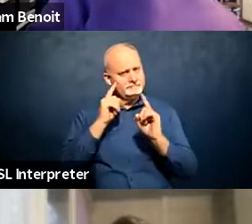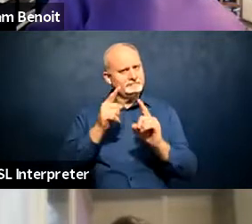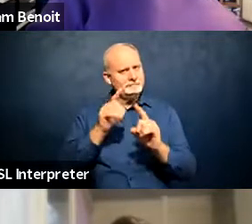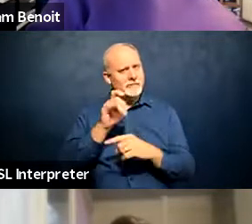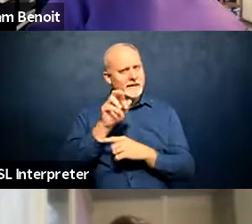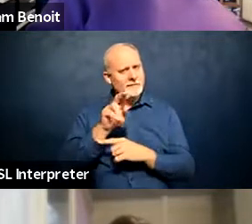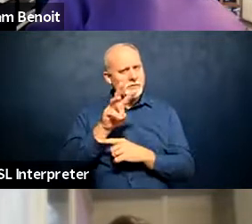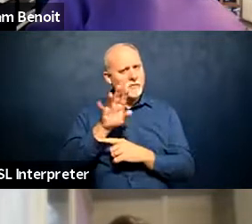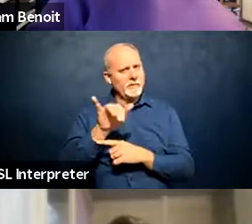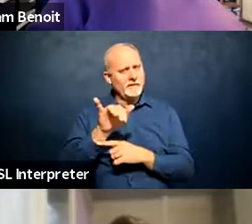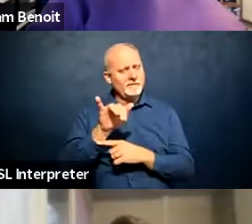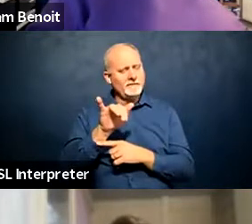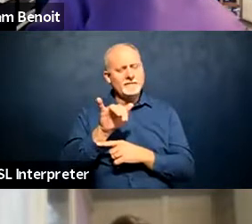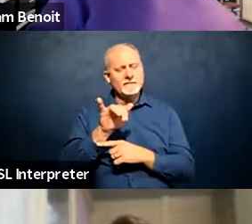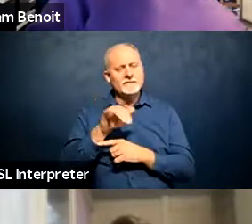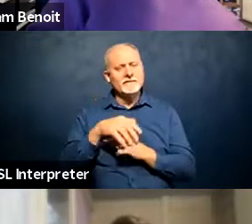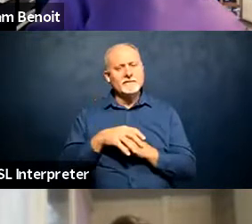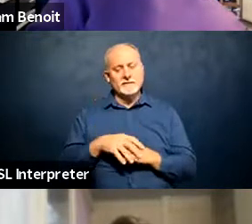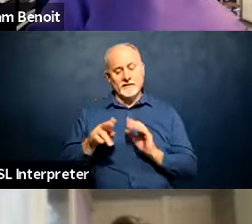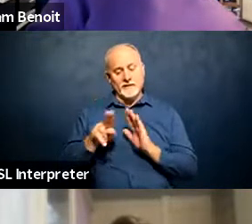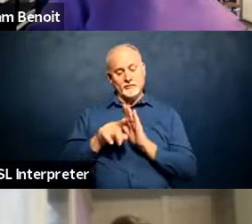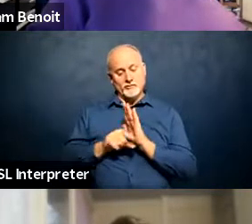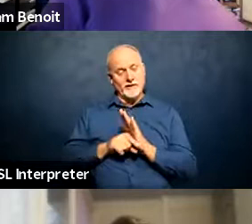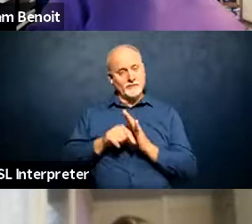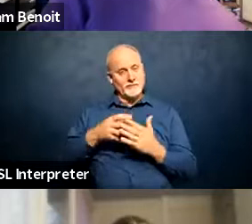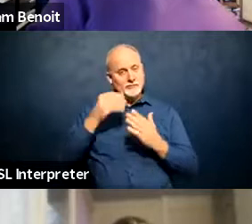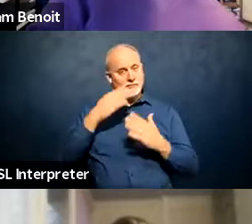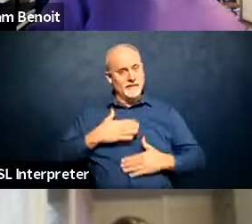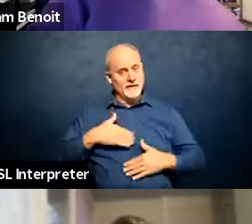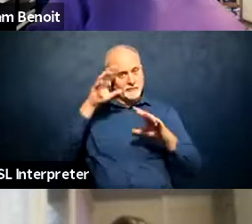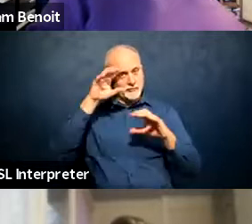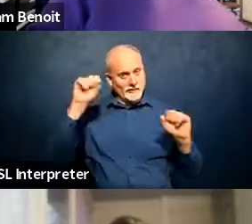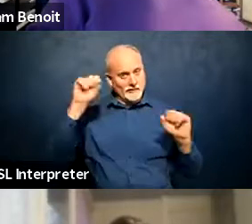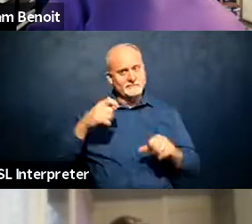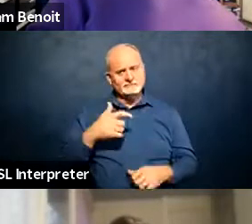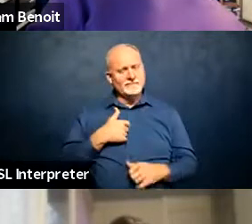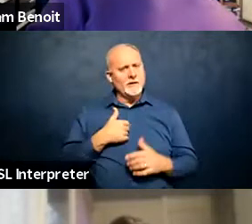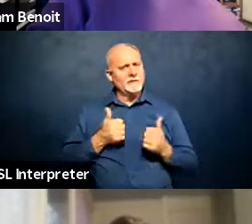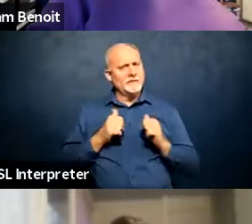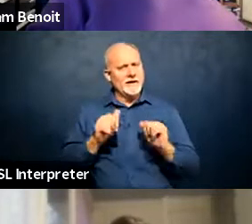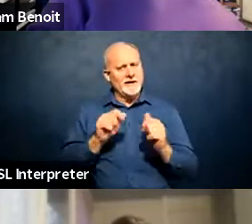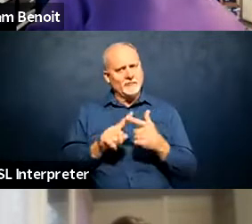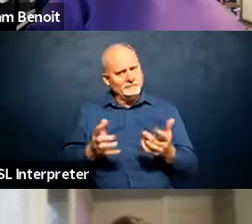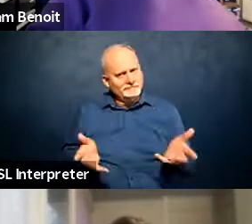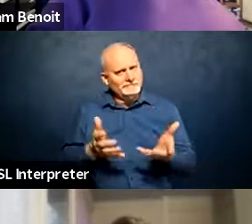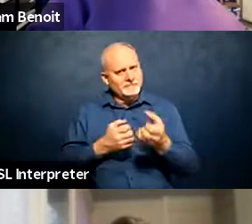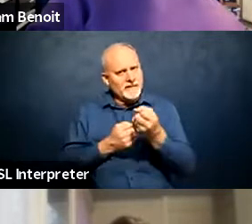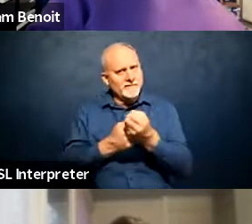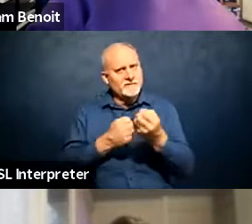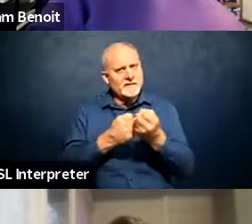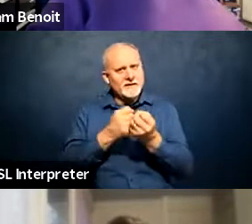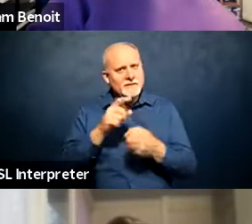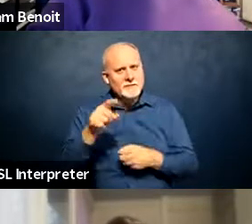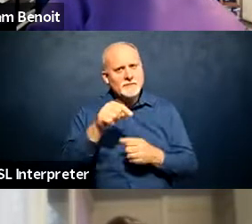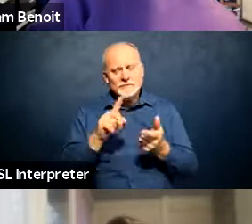Way. And as your undergraduate student body president, I want to continue to strive to advocate on behalf of the student body to address